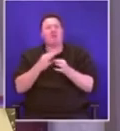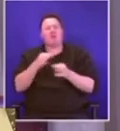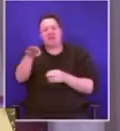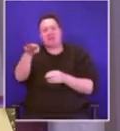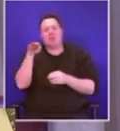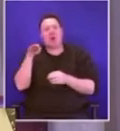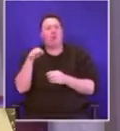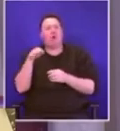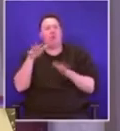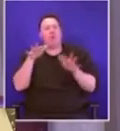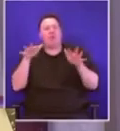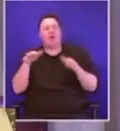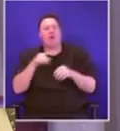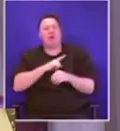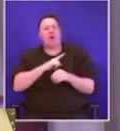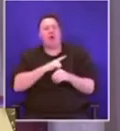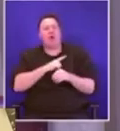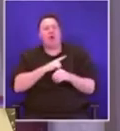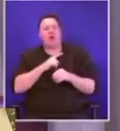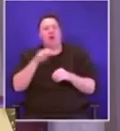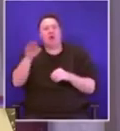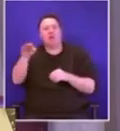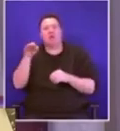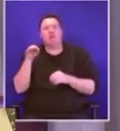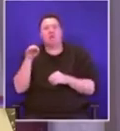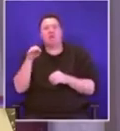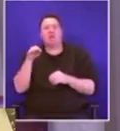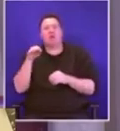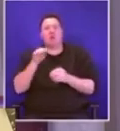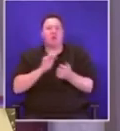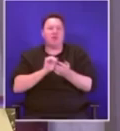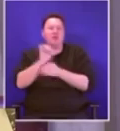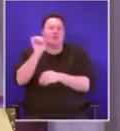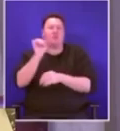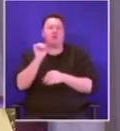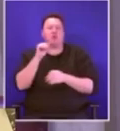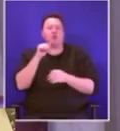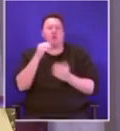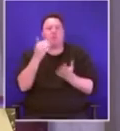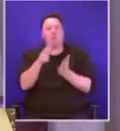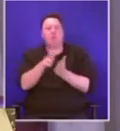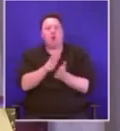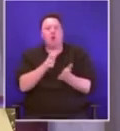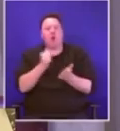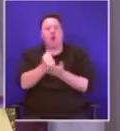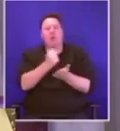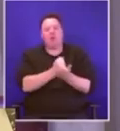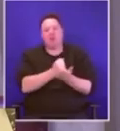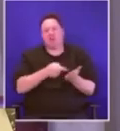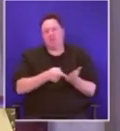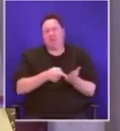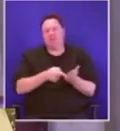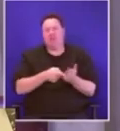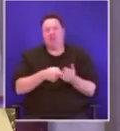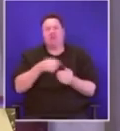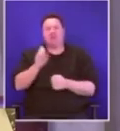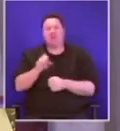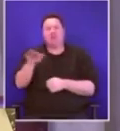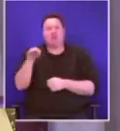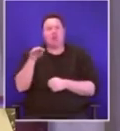the continued wavering of the Zimbabwean exemption permit, leaving Zimbabweans in this